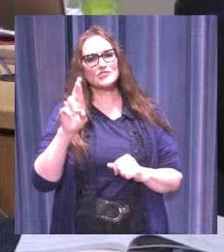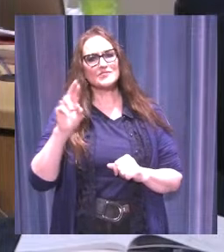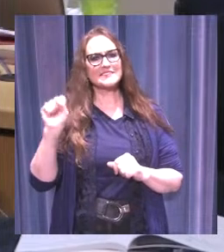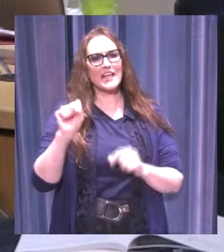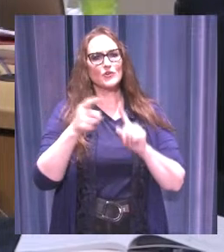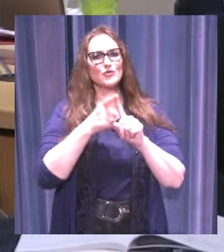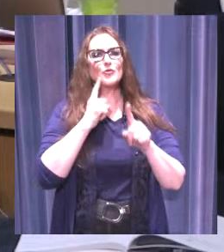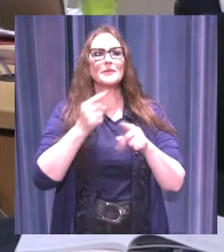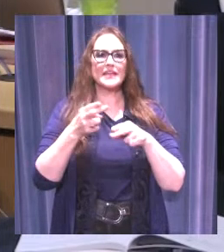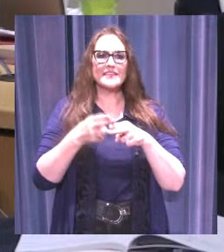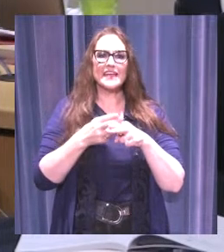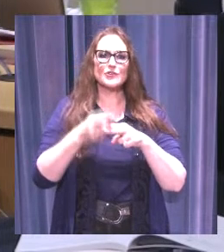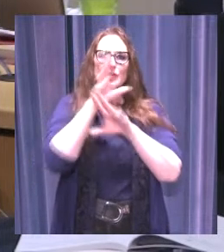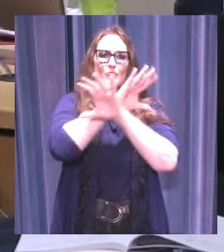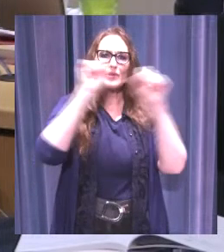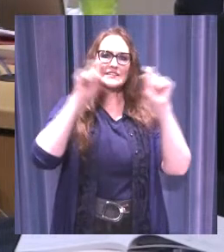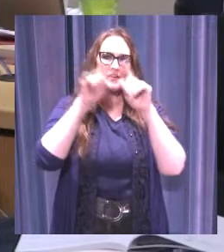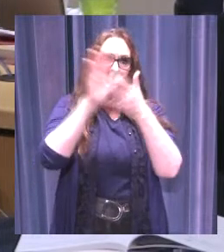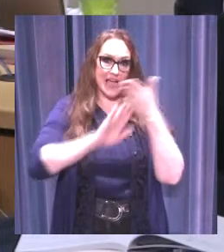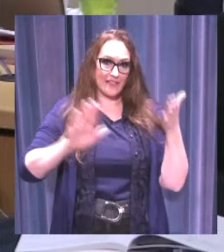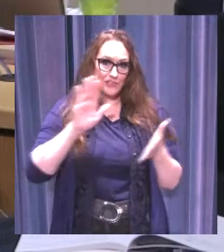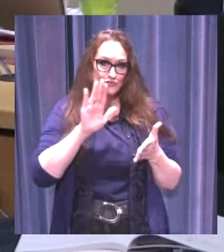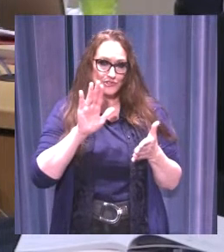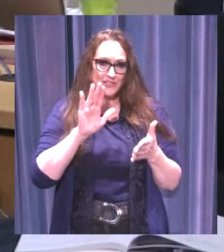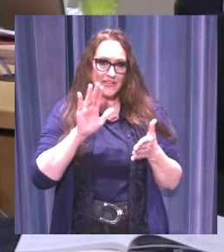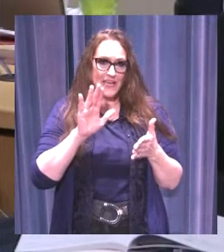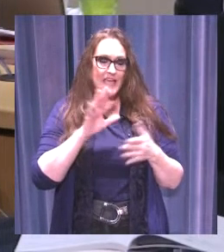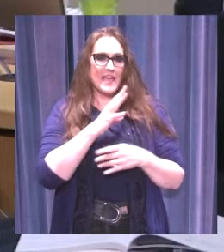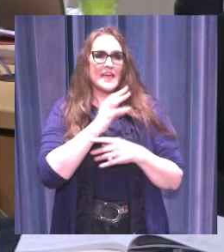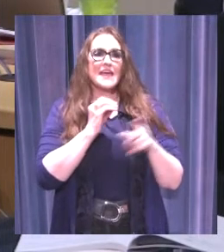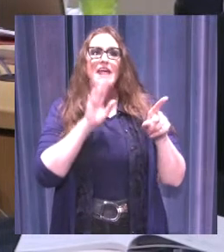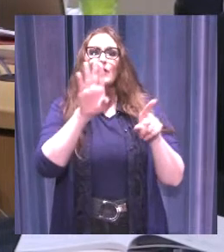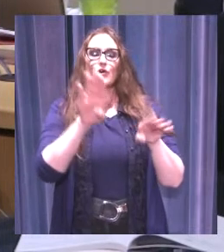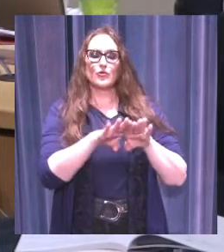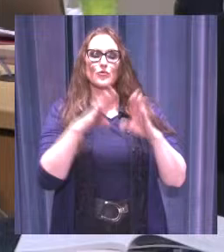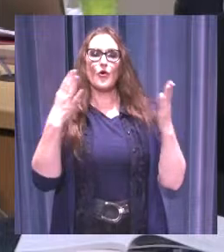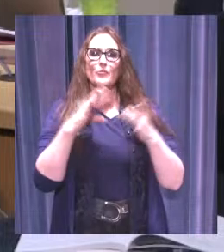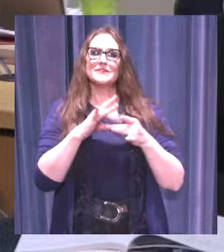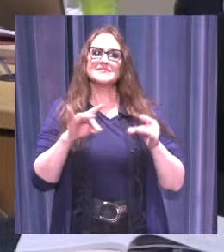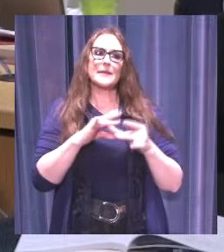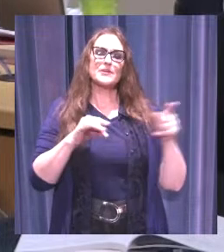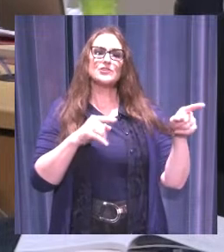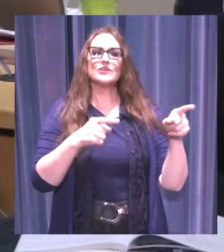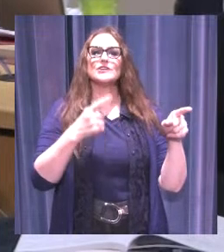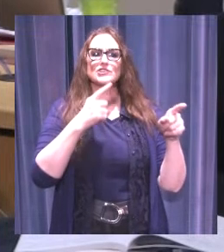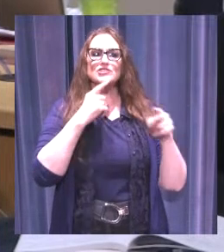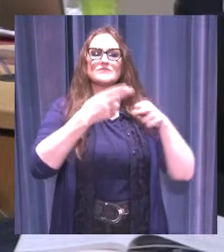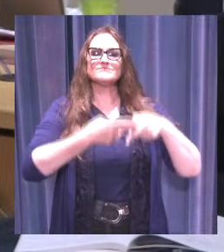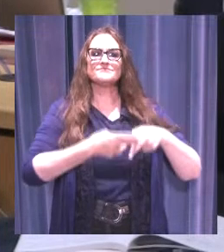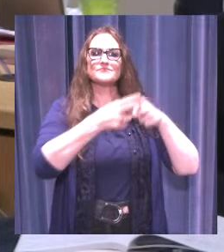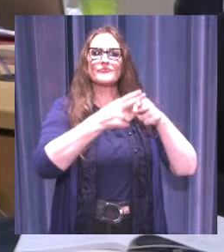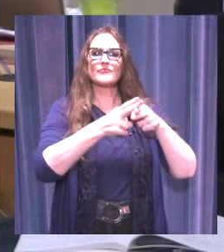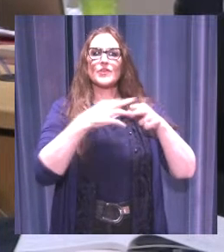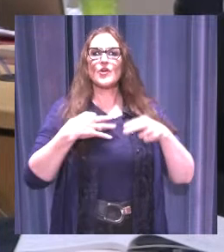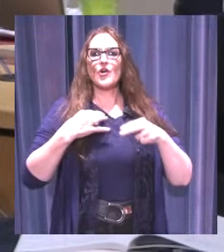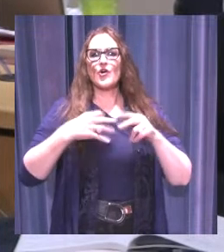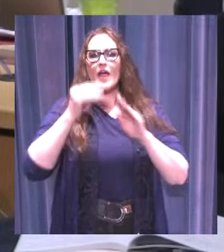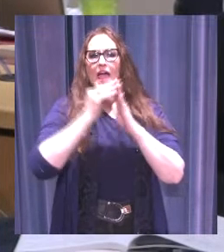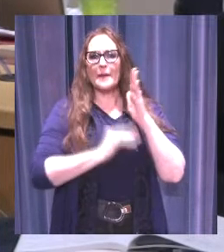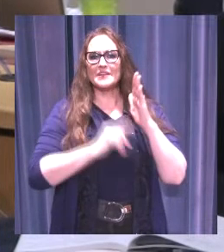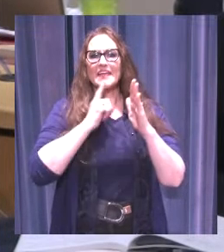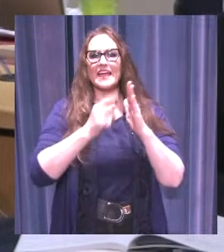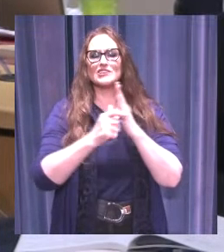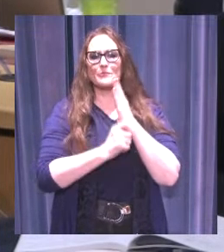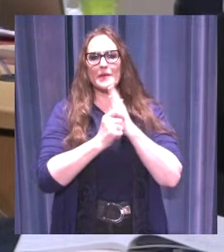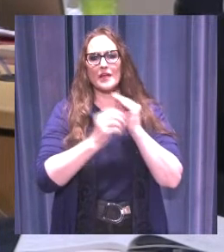be the interim president of the college. In her opening statement, Shonda Richardson Snell referred to her application packet,